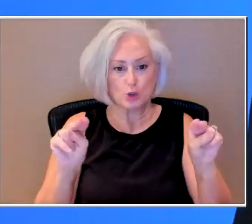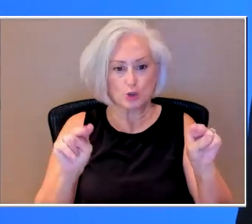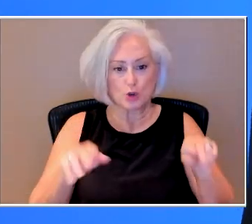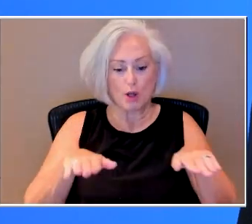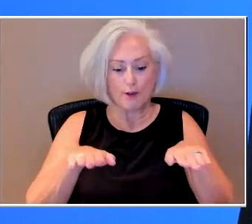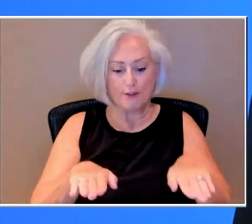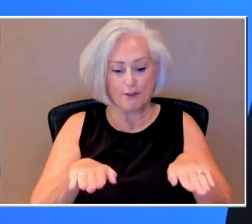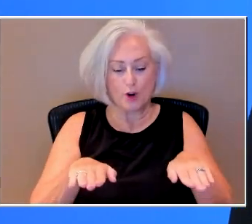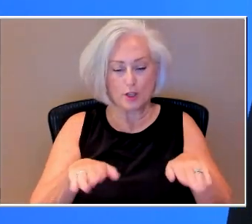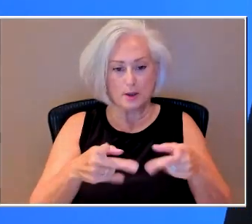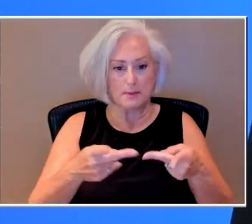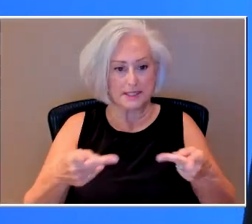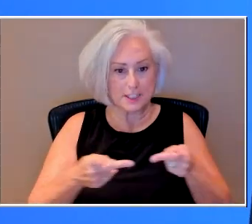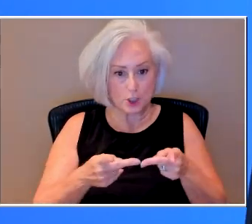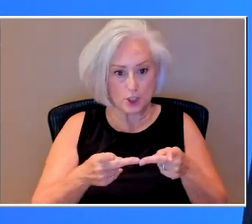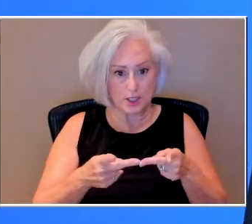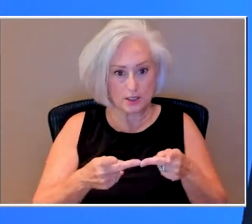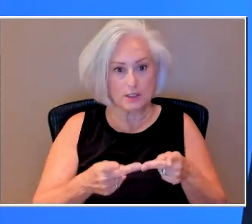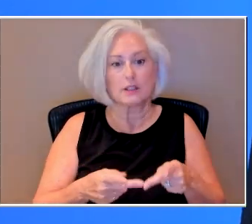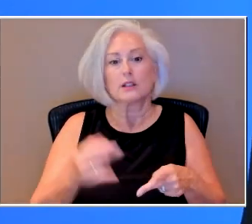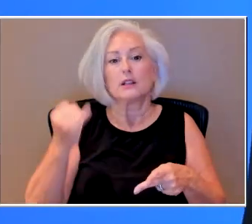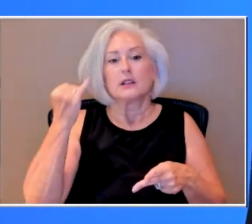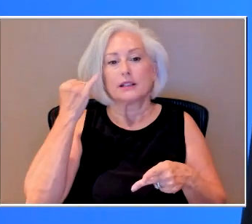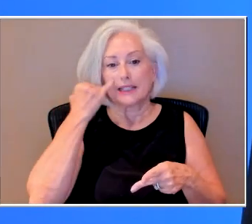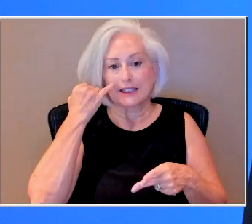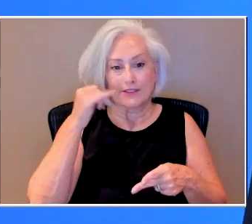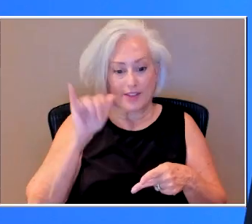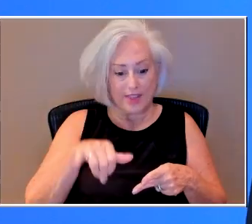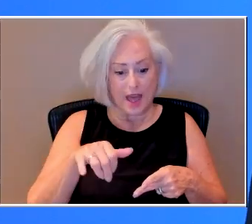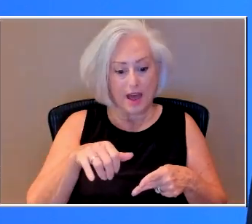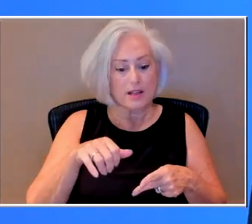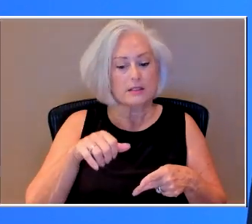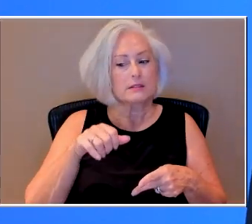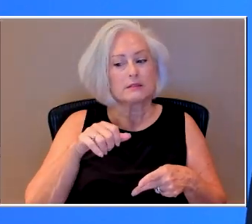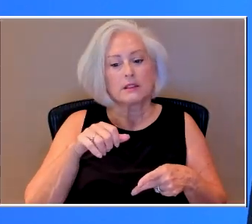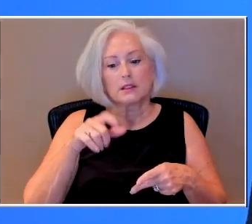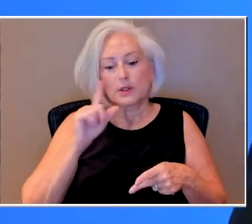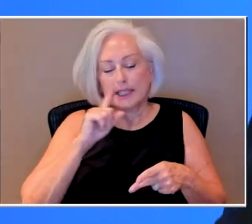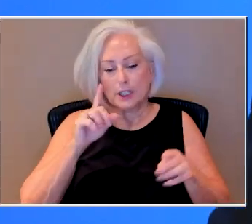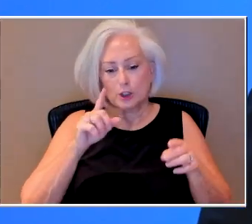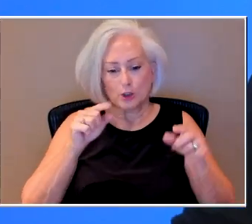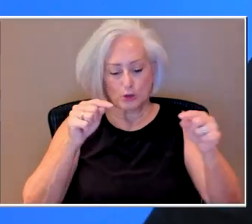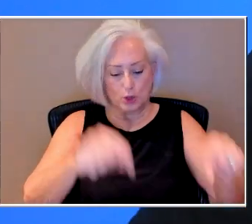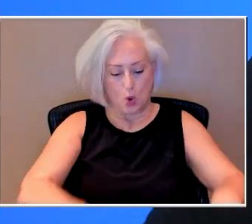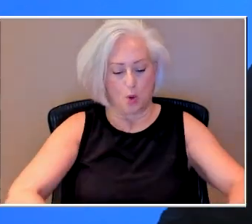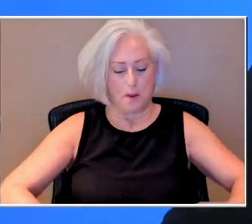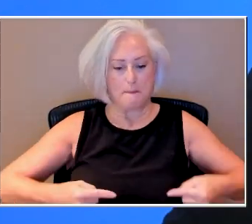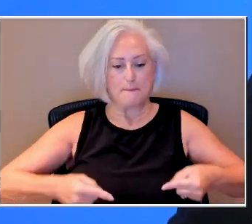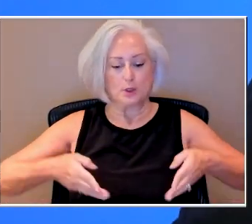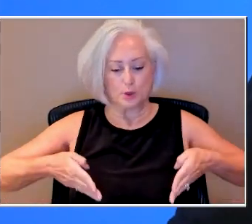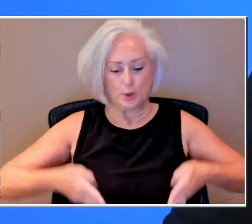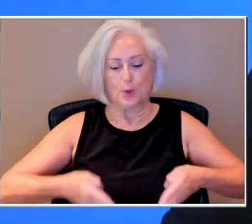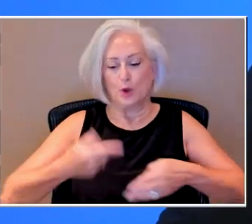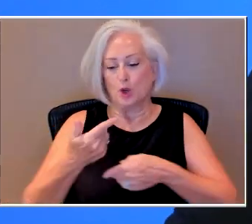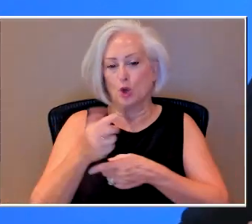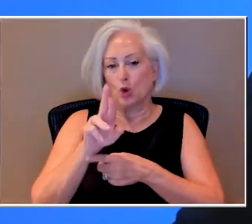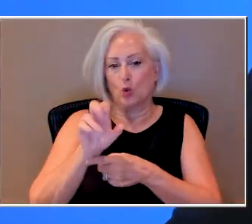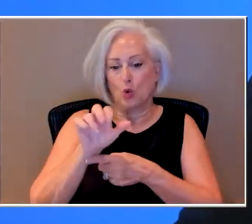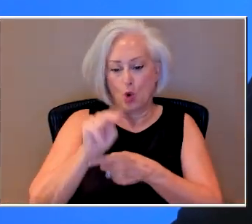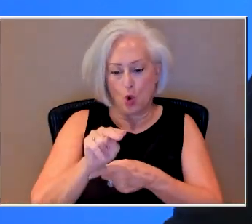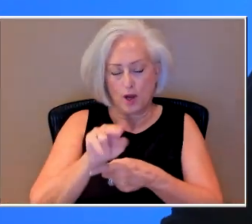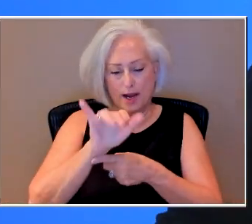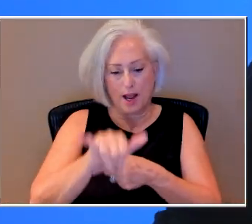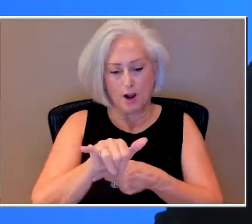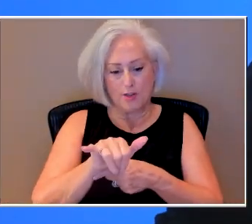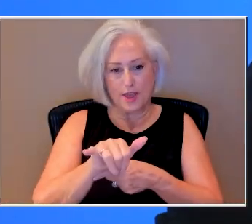right, how are the adductors, aka their groins? Are they strong enough to be able to control the knee? Then work our way all the way up to